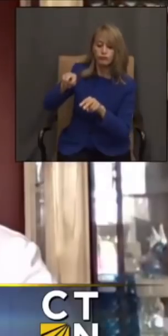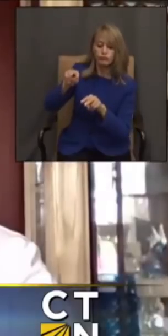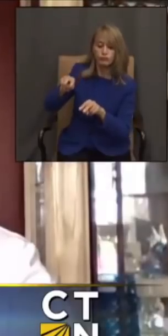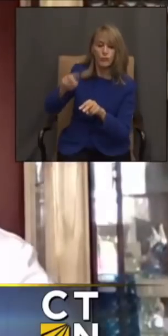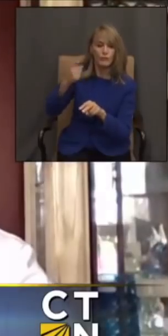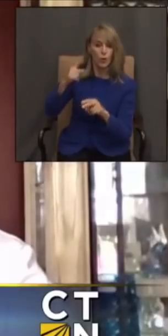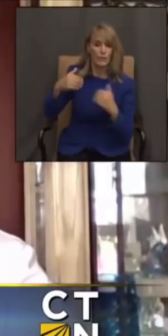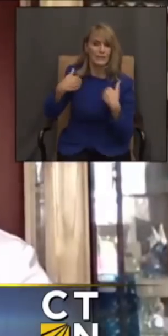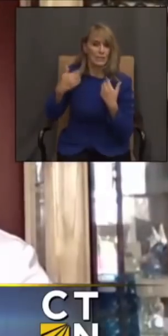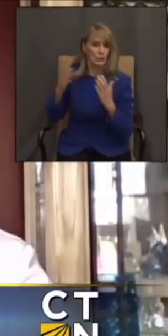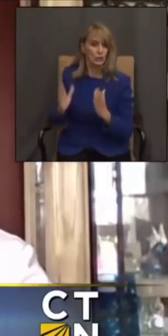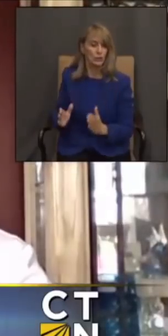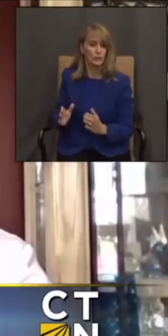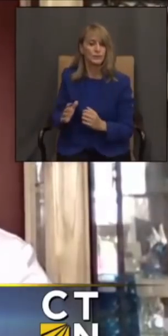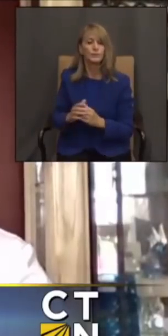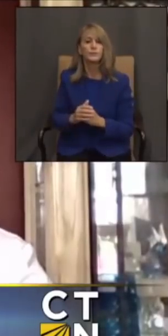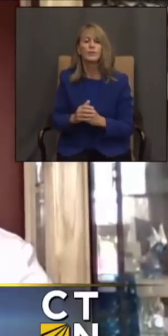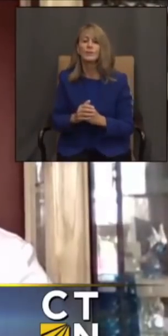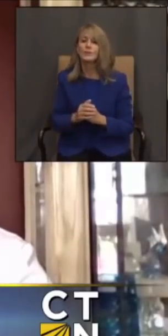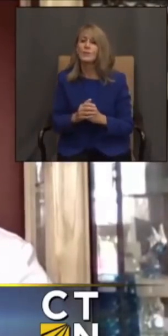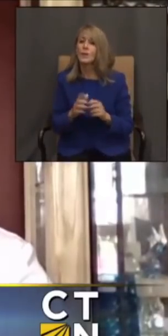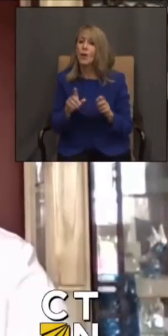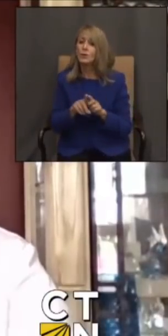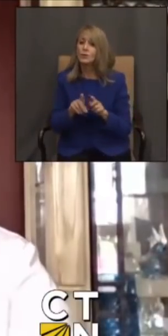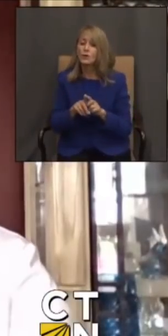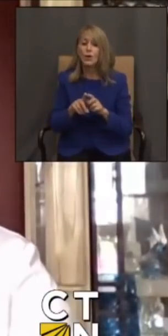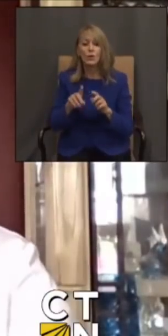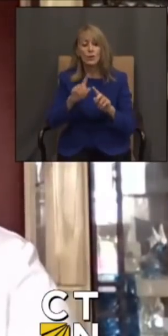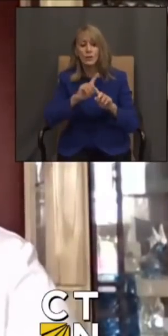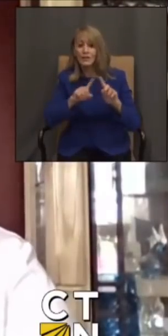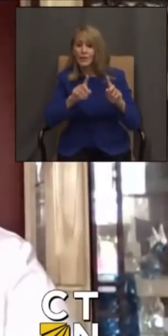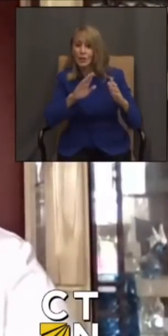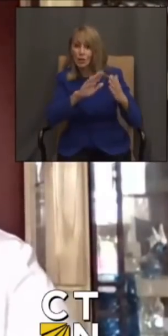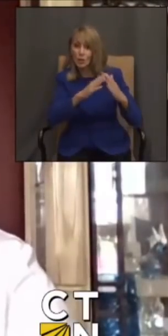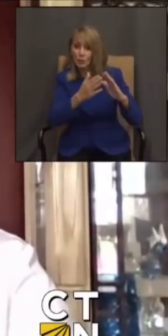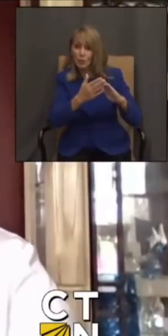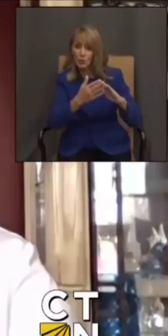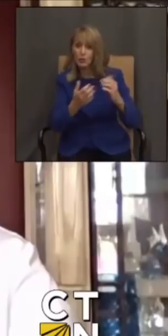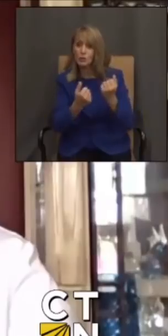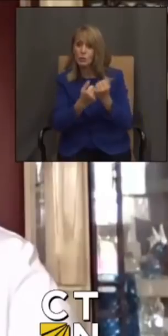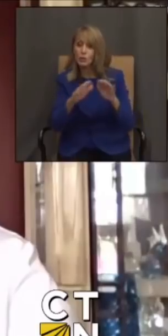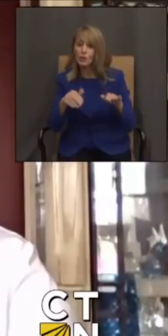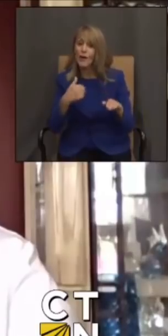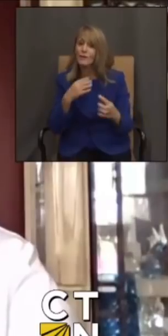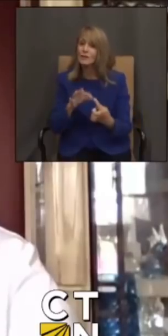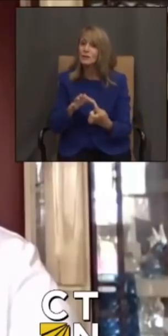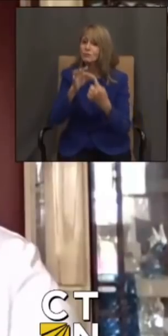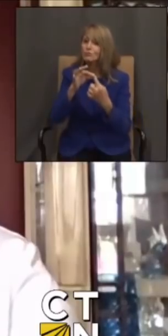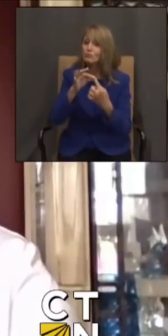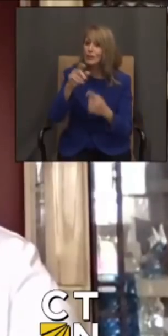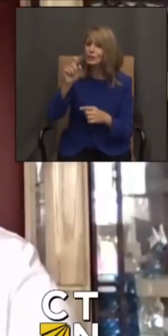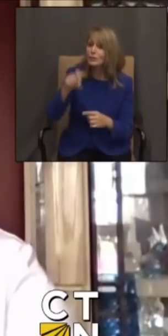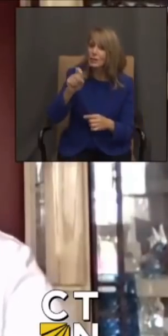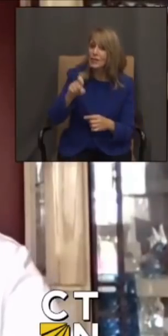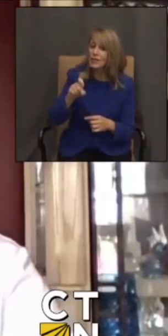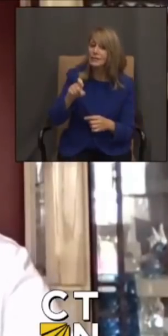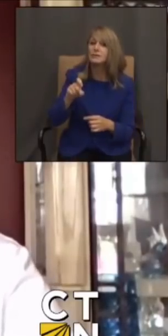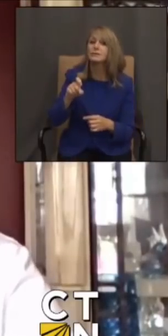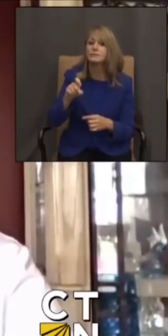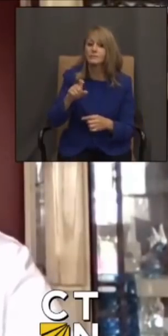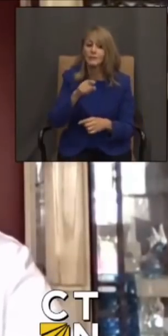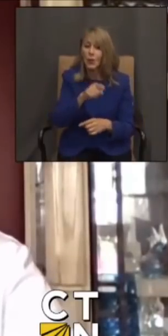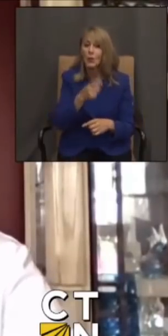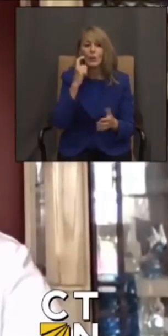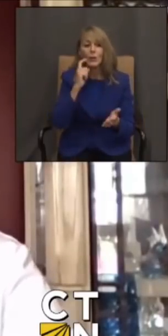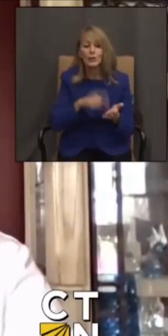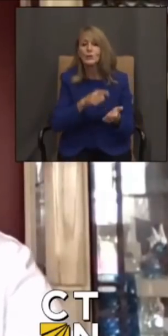adolescents. I also want to recognize that there are, communities that support children with specialized needs also have been reporting an